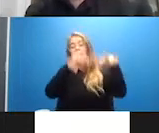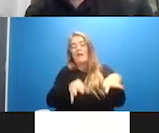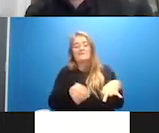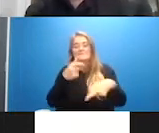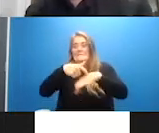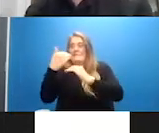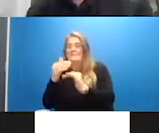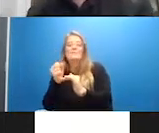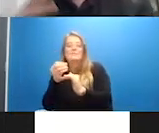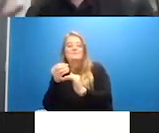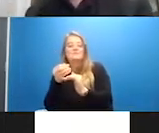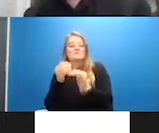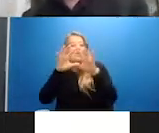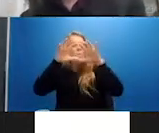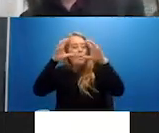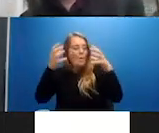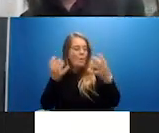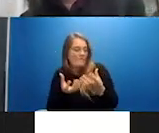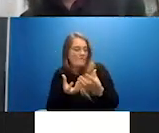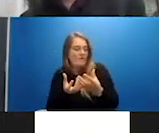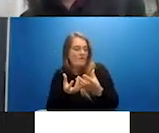overview of the end product of a discussion.